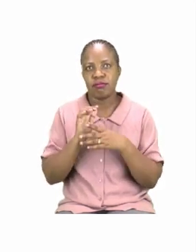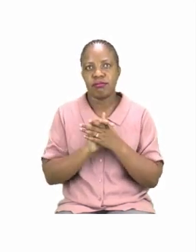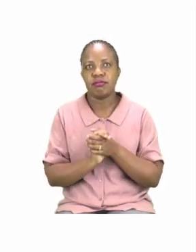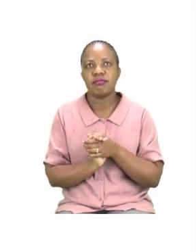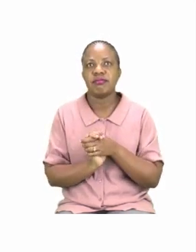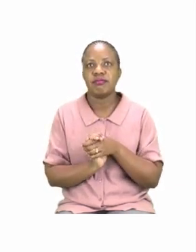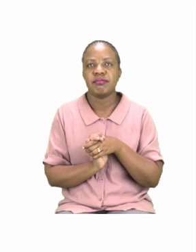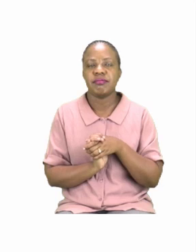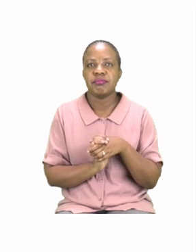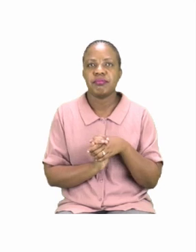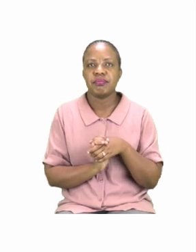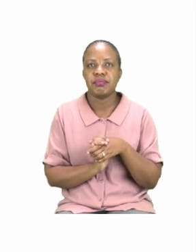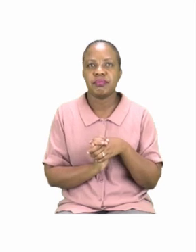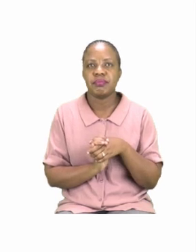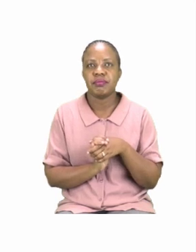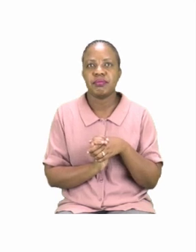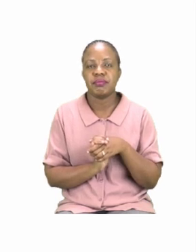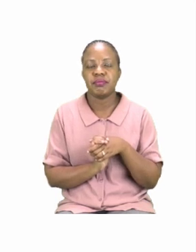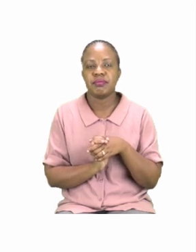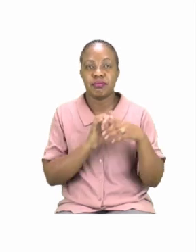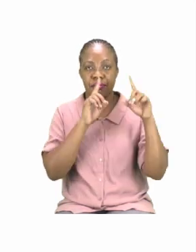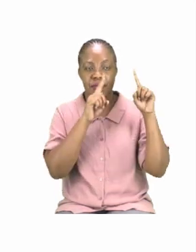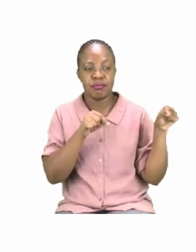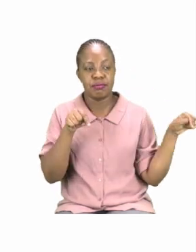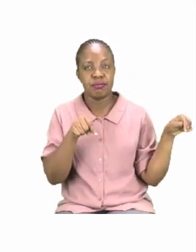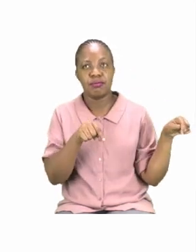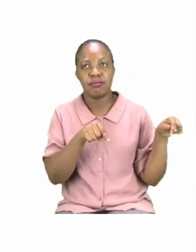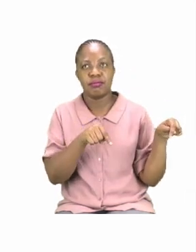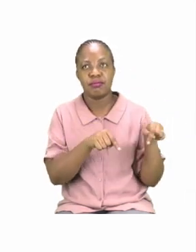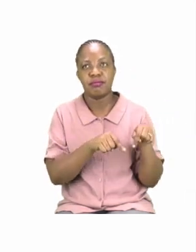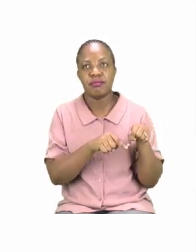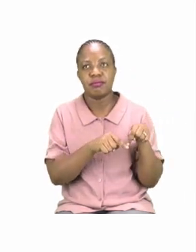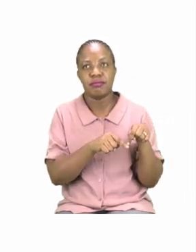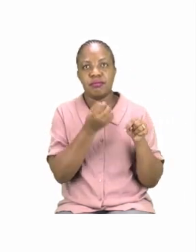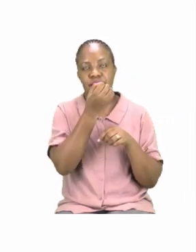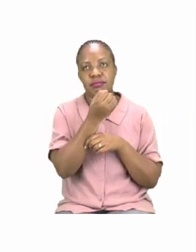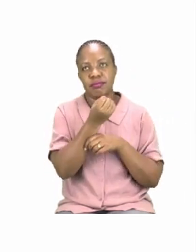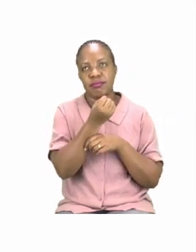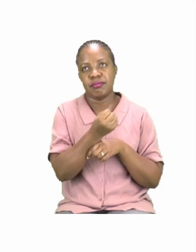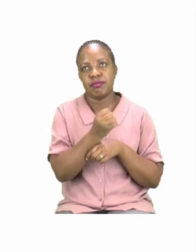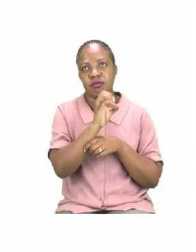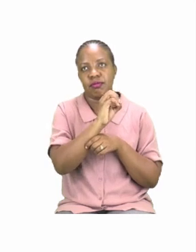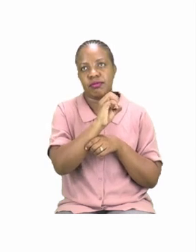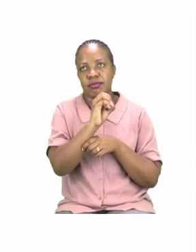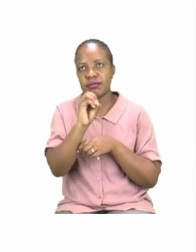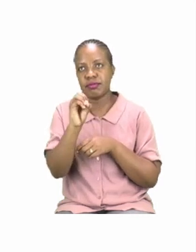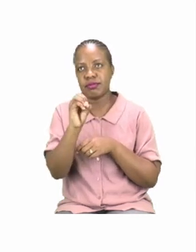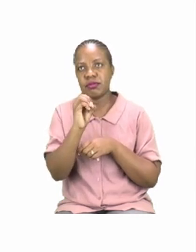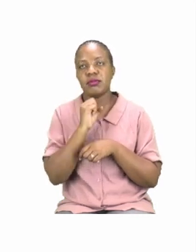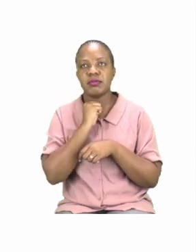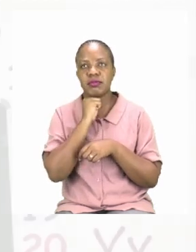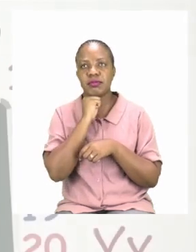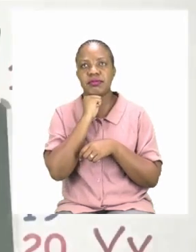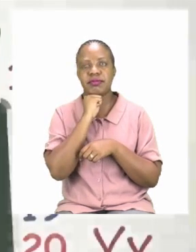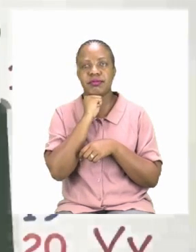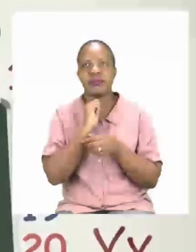it. Now, on the board, I have the oo sound. So let us look at the